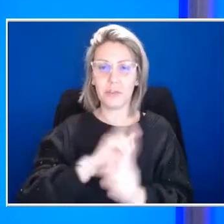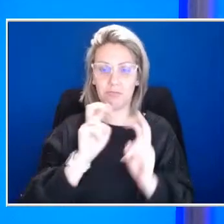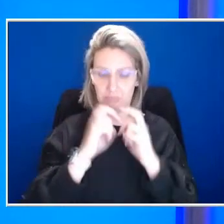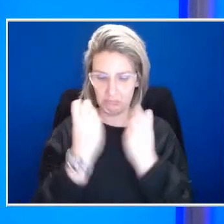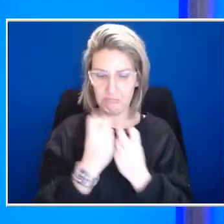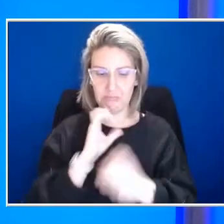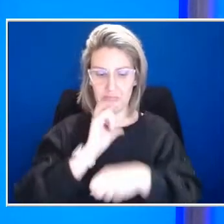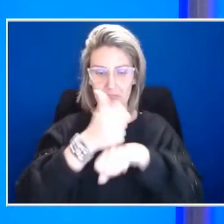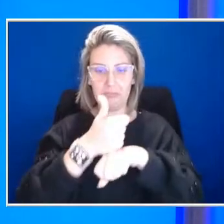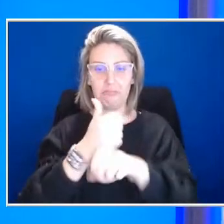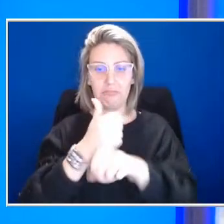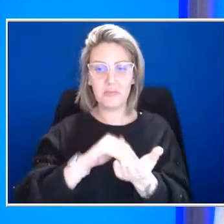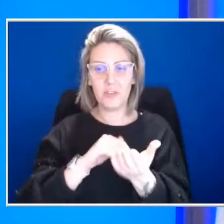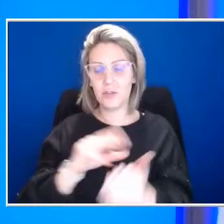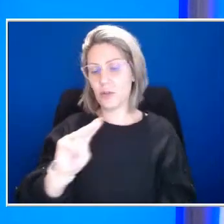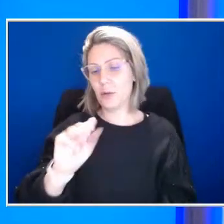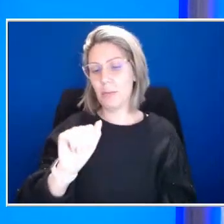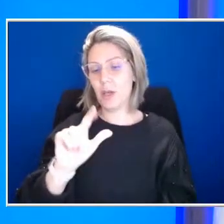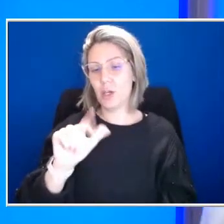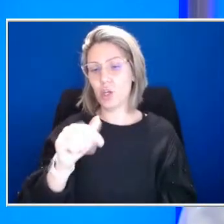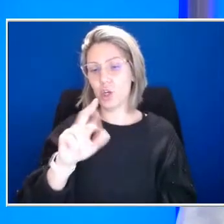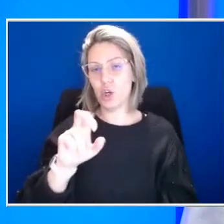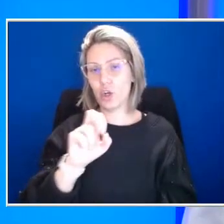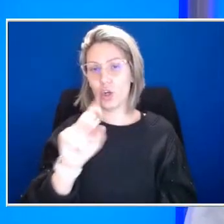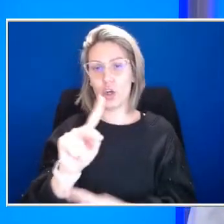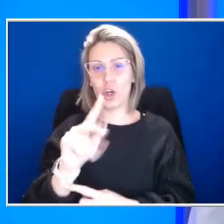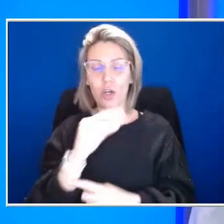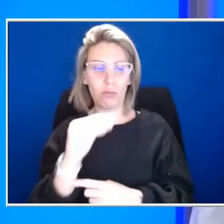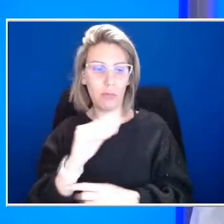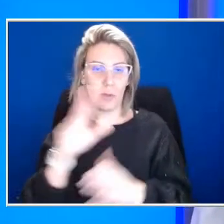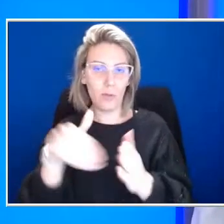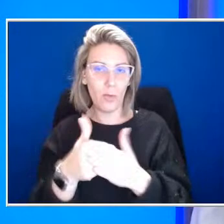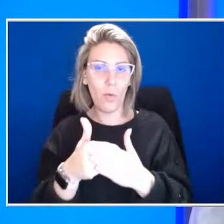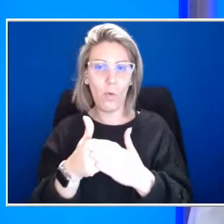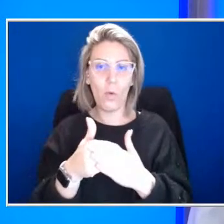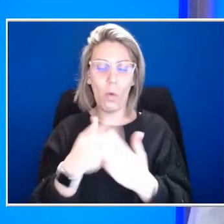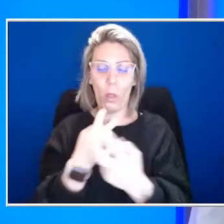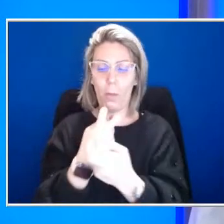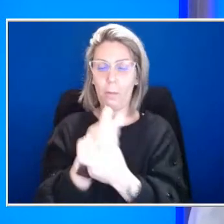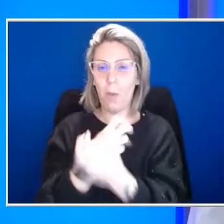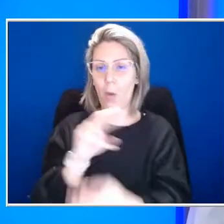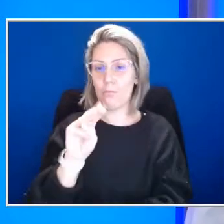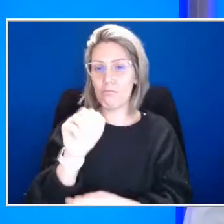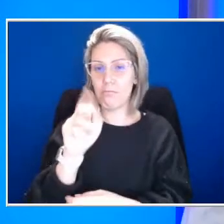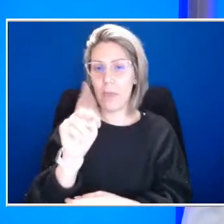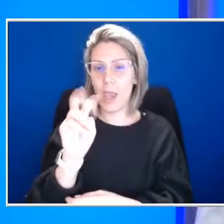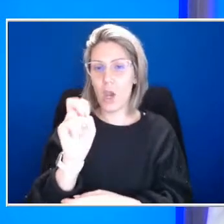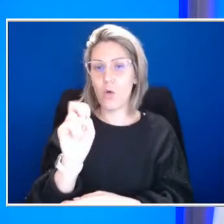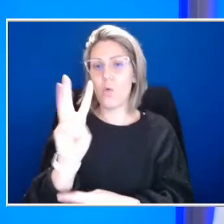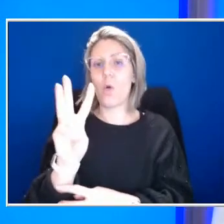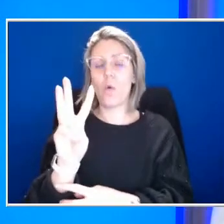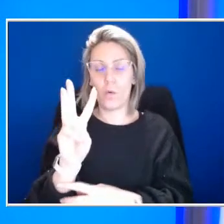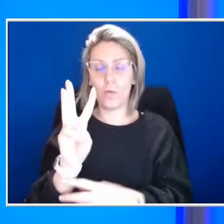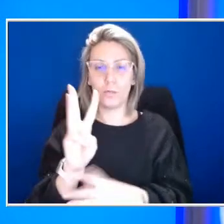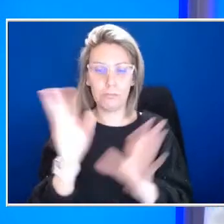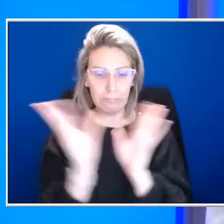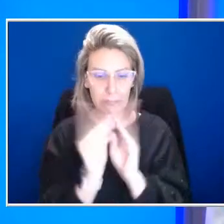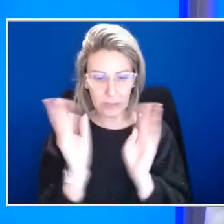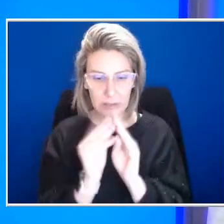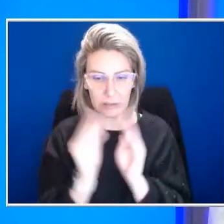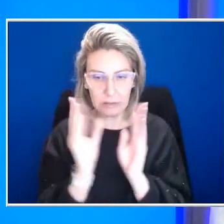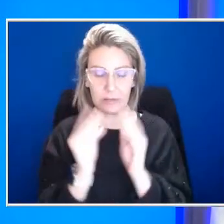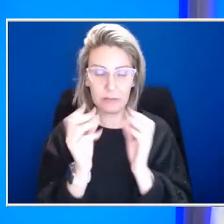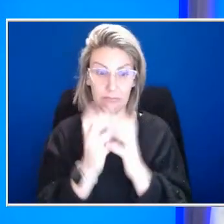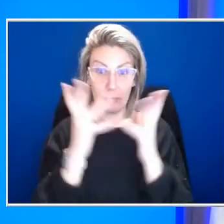McGurk and Abdallah and their whole bone marrow transplant team. And we had multiple meetings, how we're going to do it, when are we going to proceed